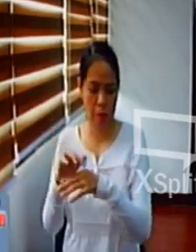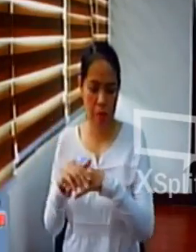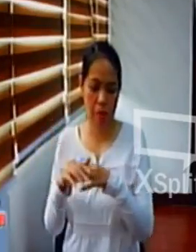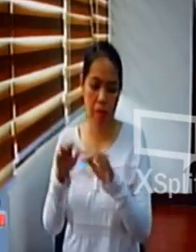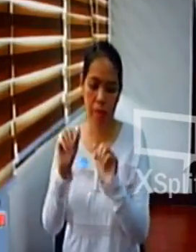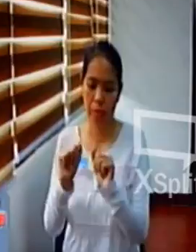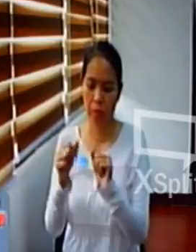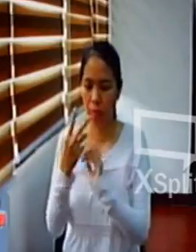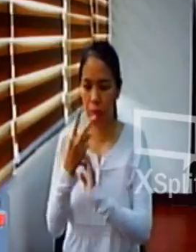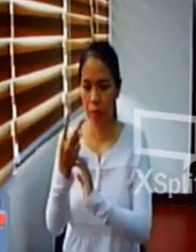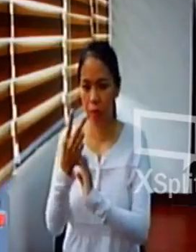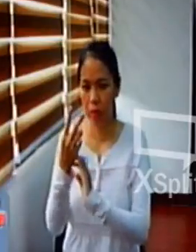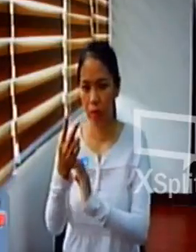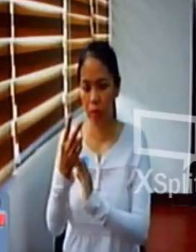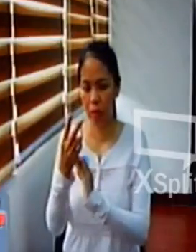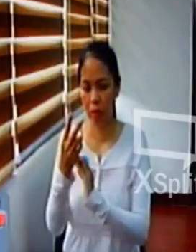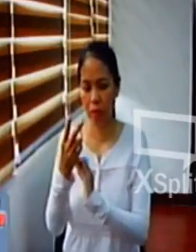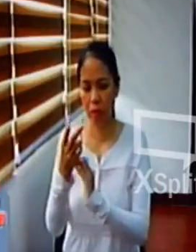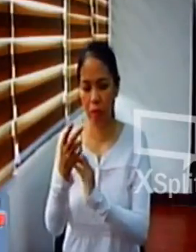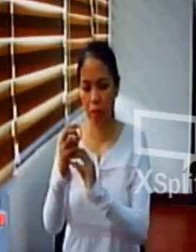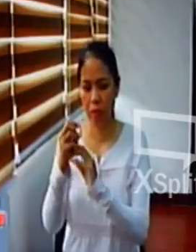the emergence of a